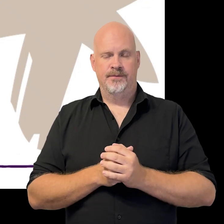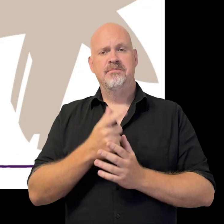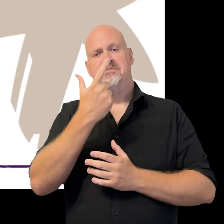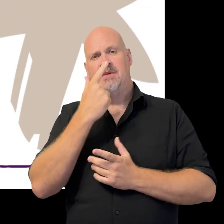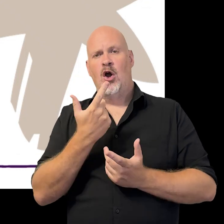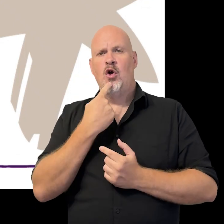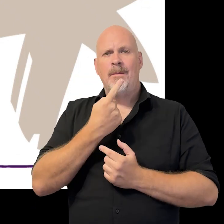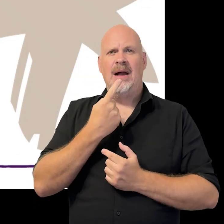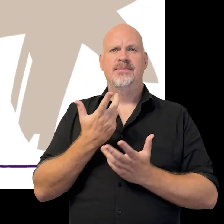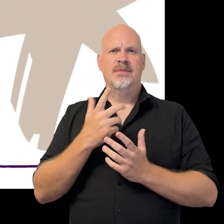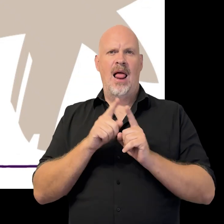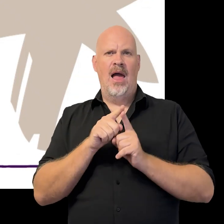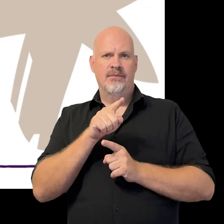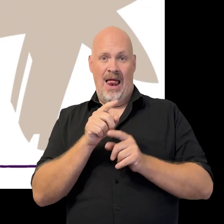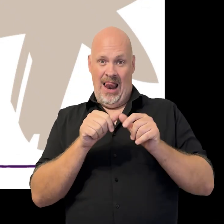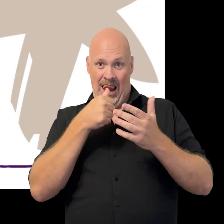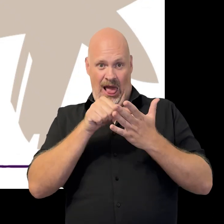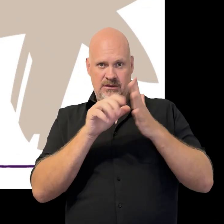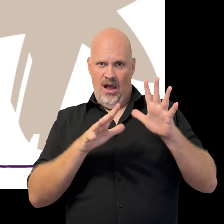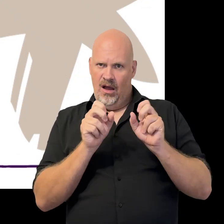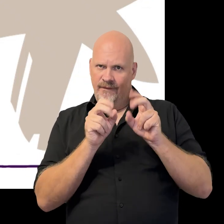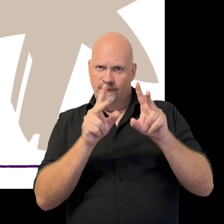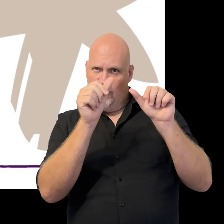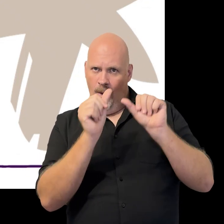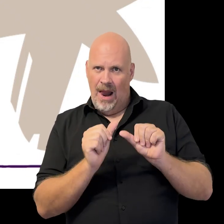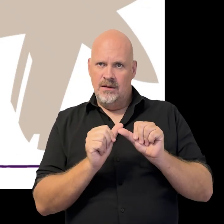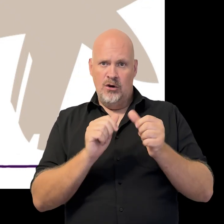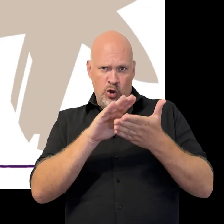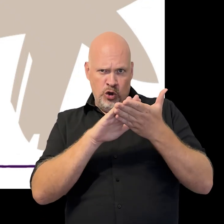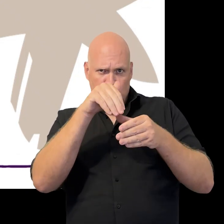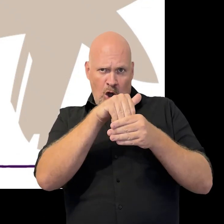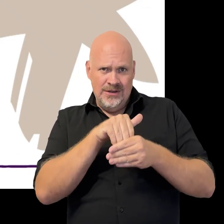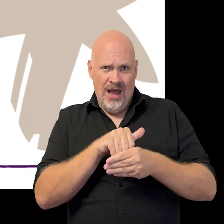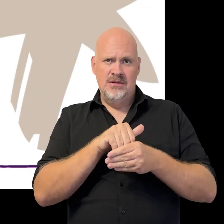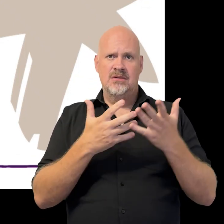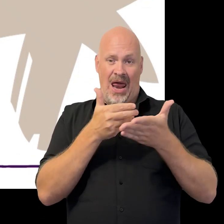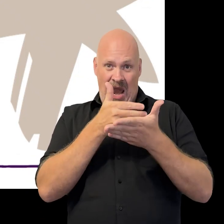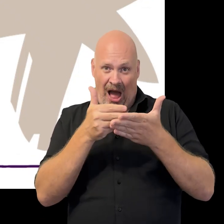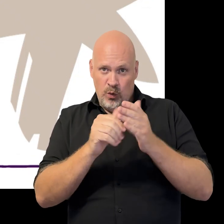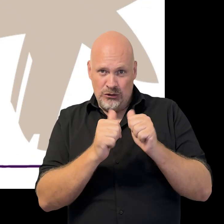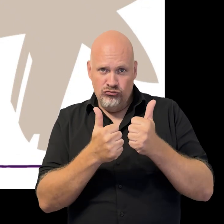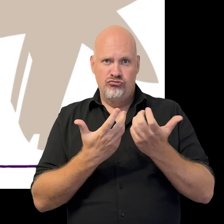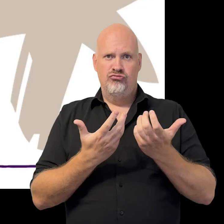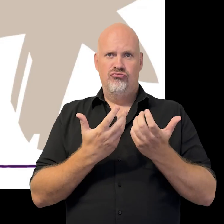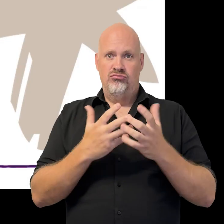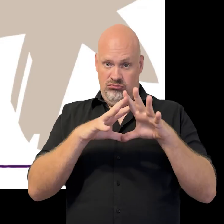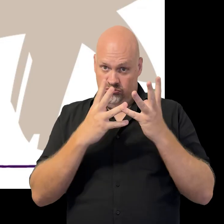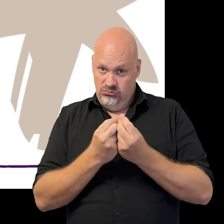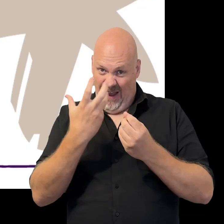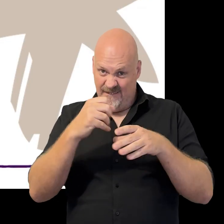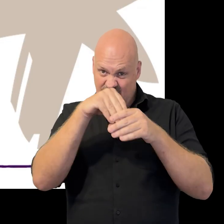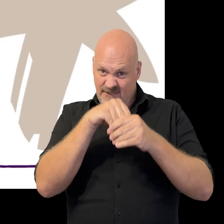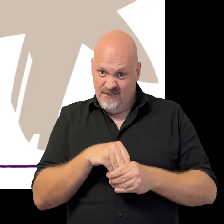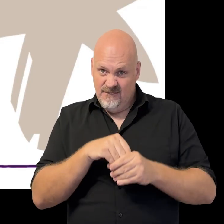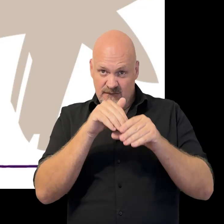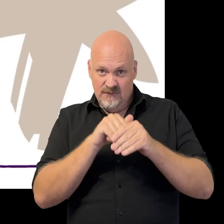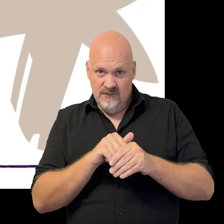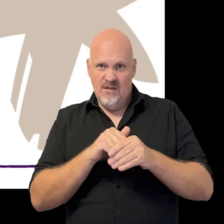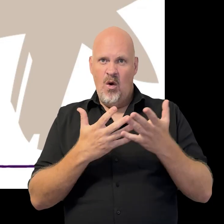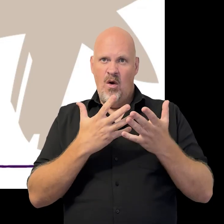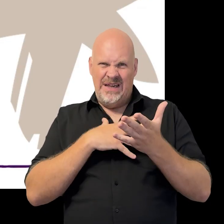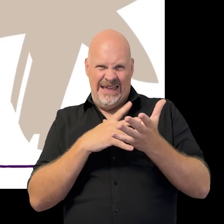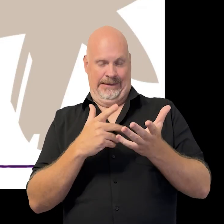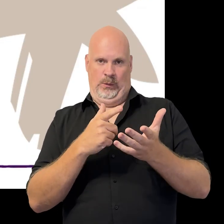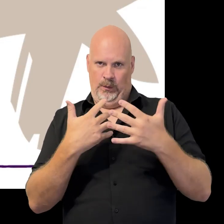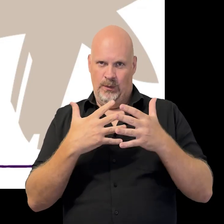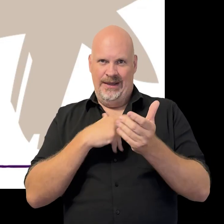scene. Just briefly mention your role within the organisation, and it might be that you